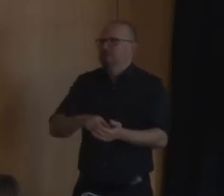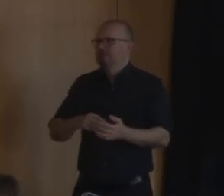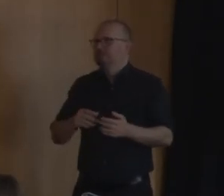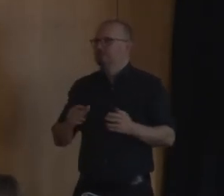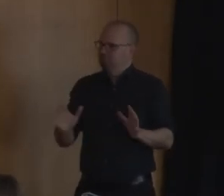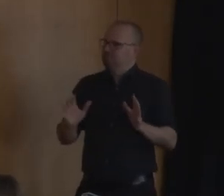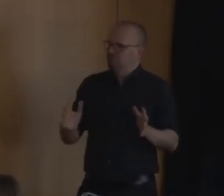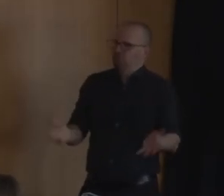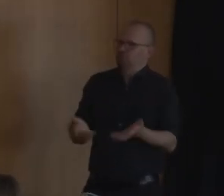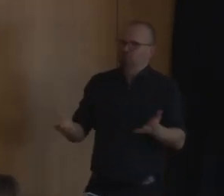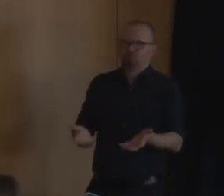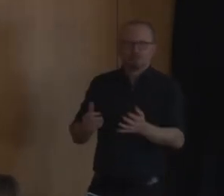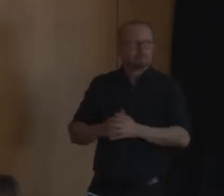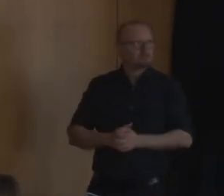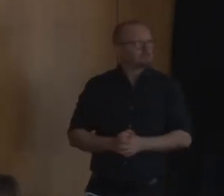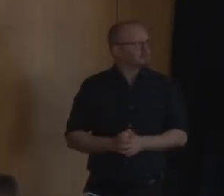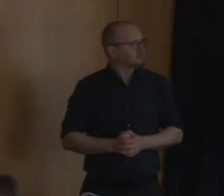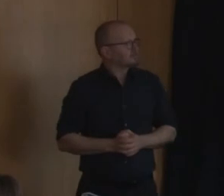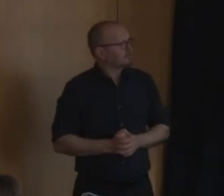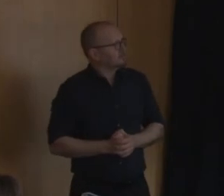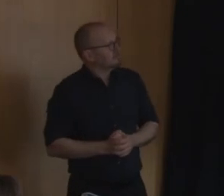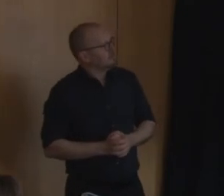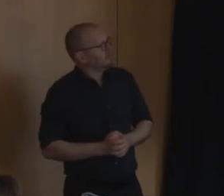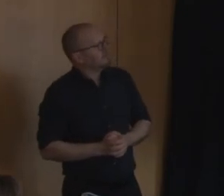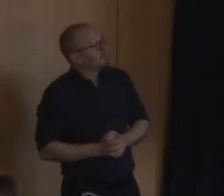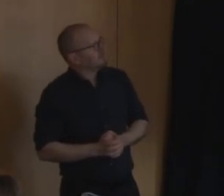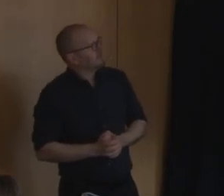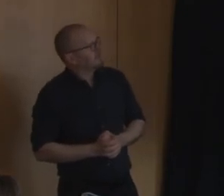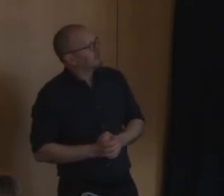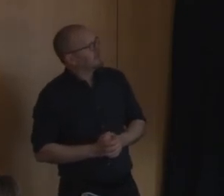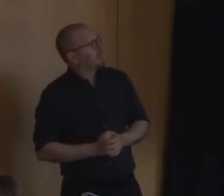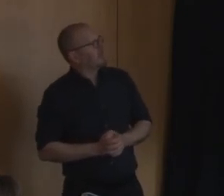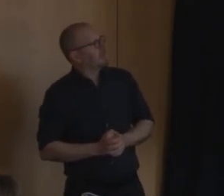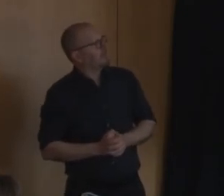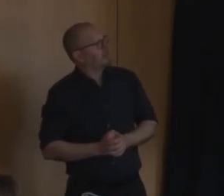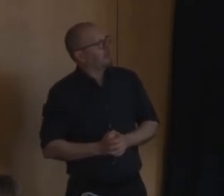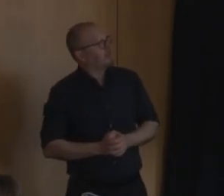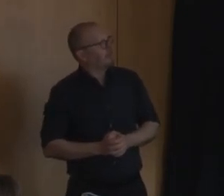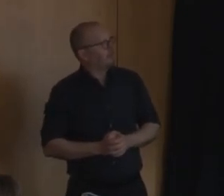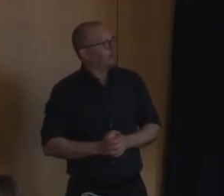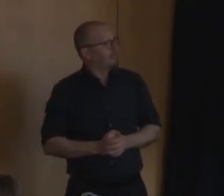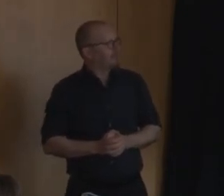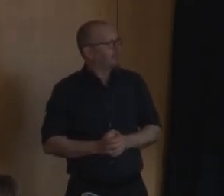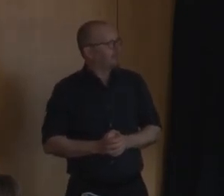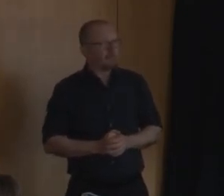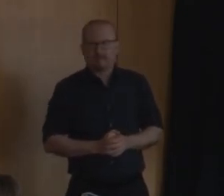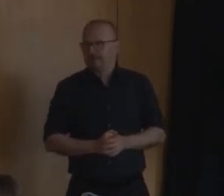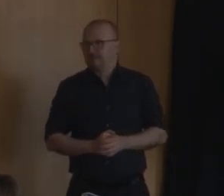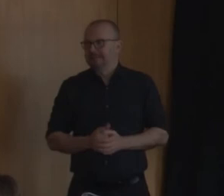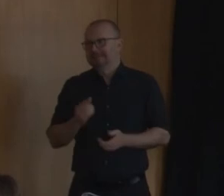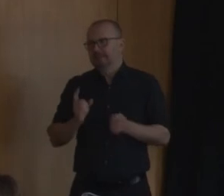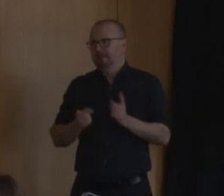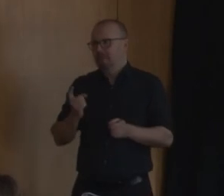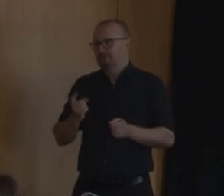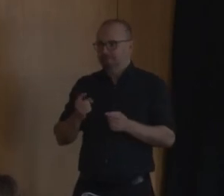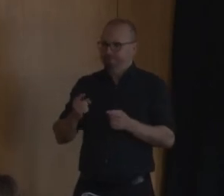Social interaction, of course, doesn't have to be digital or complex or costly. This is quite a cheap interactive. It's a set of industrial scales that